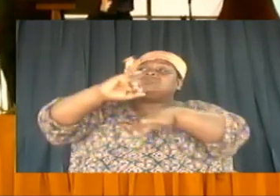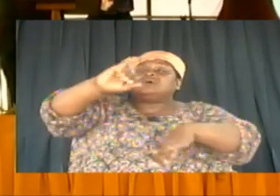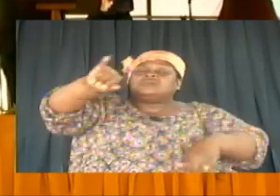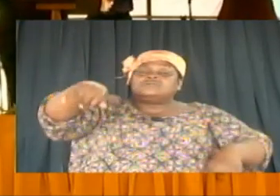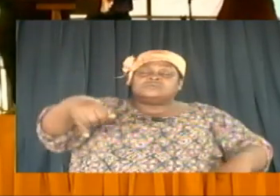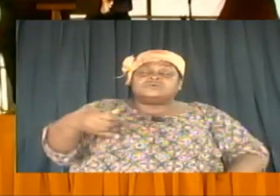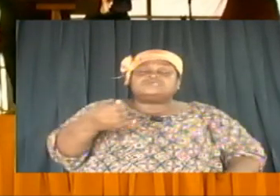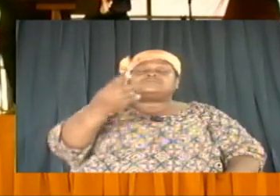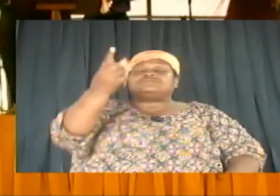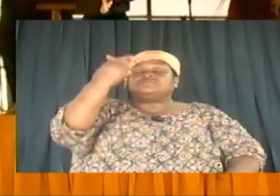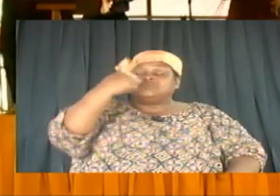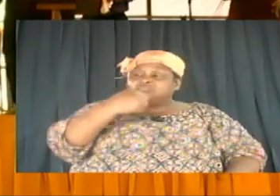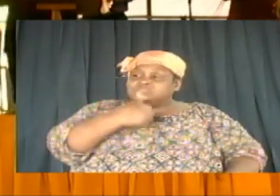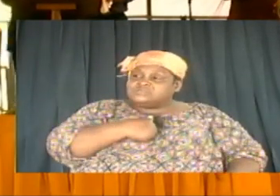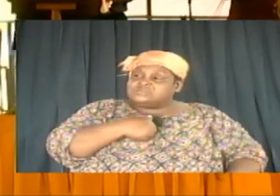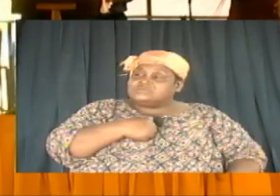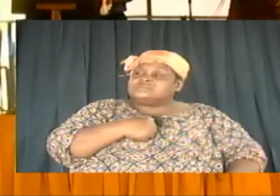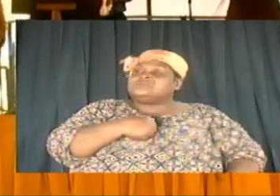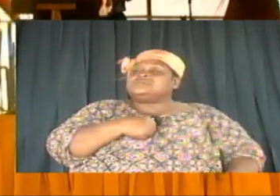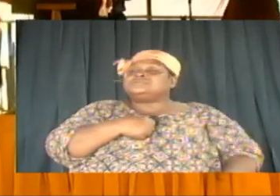Calvary, it is just for me.